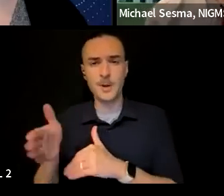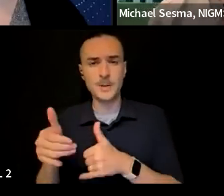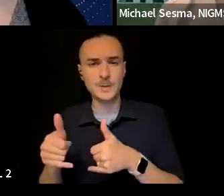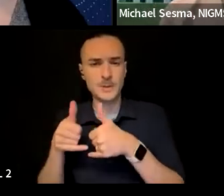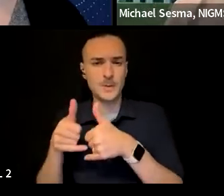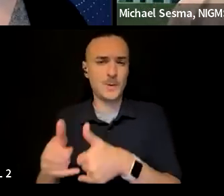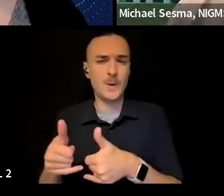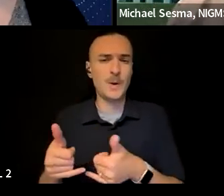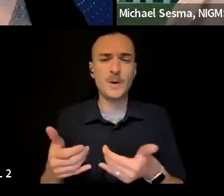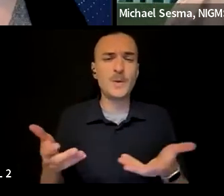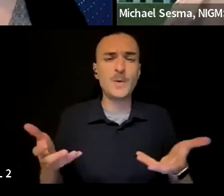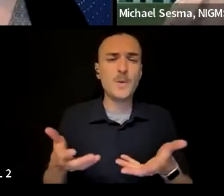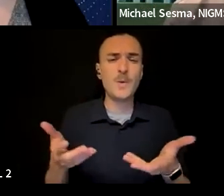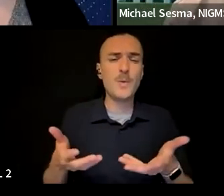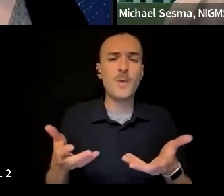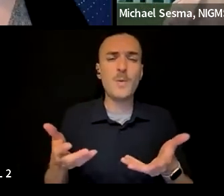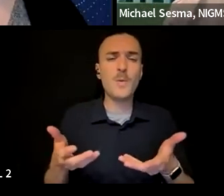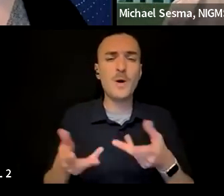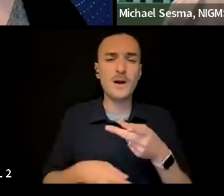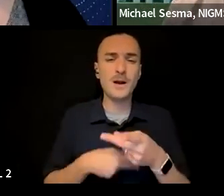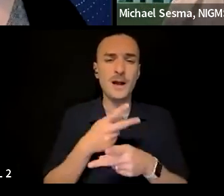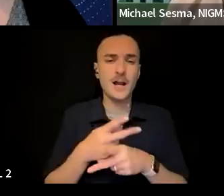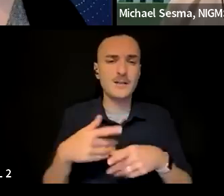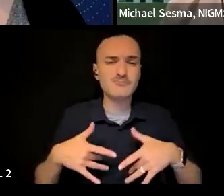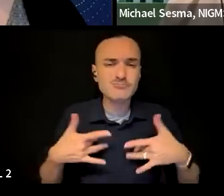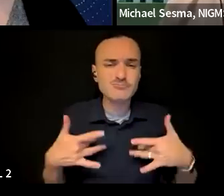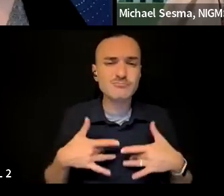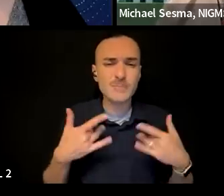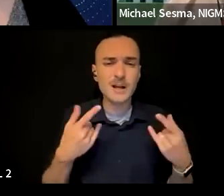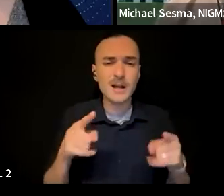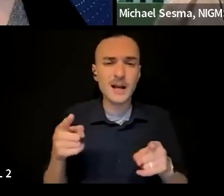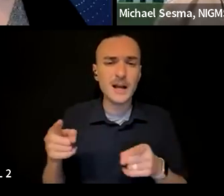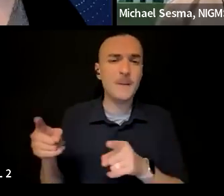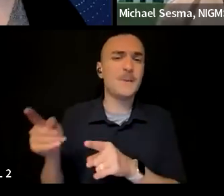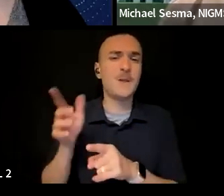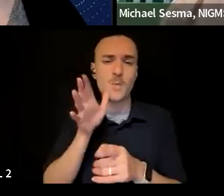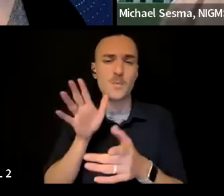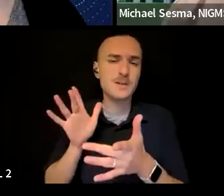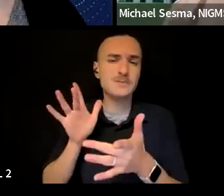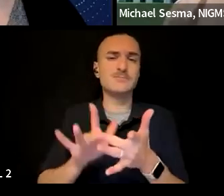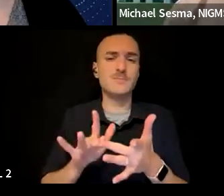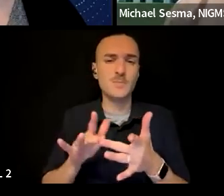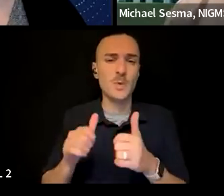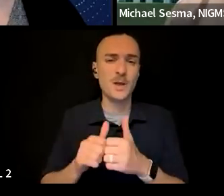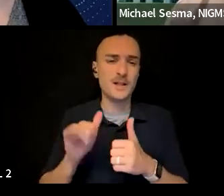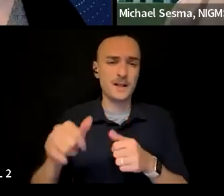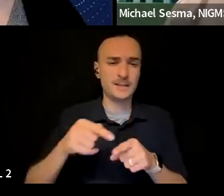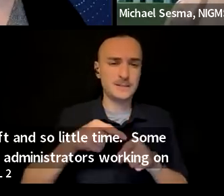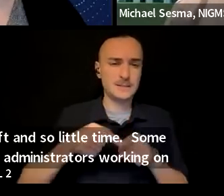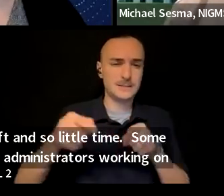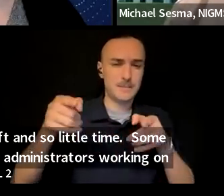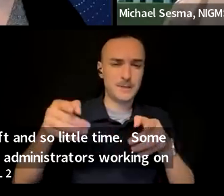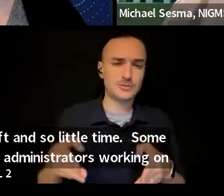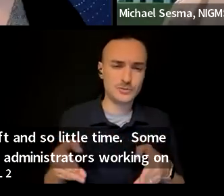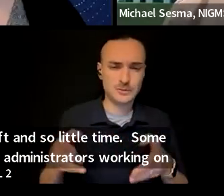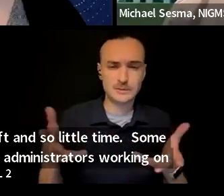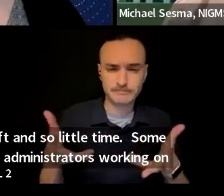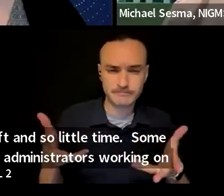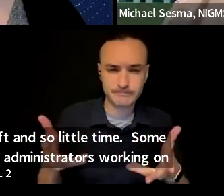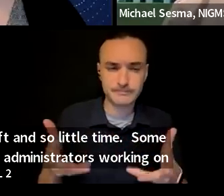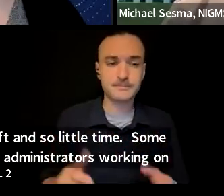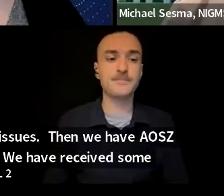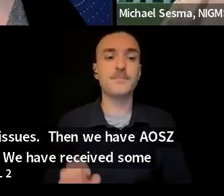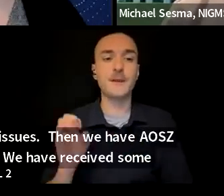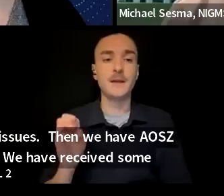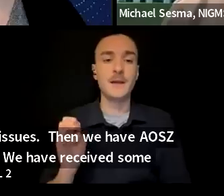working with a grants management specialist or officer with. Great question, Cynthia. So pre-award, I think